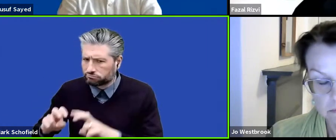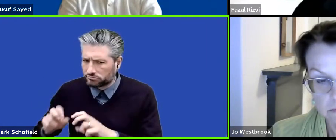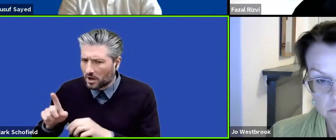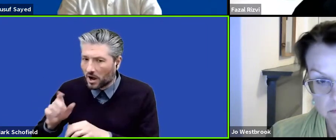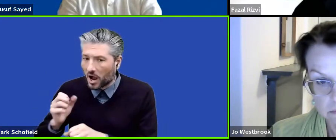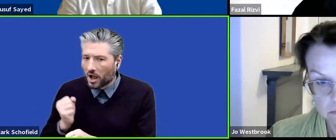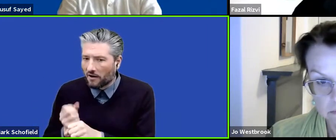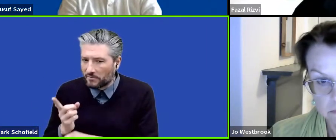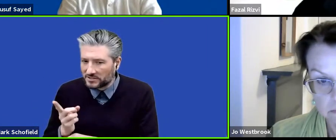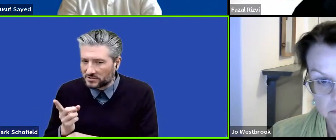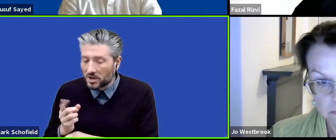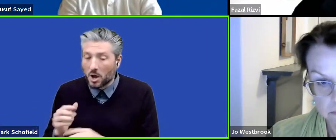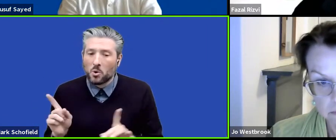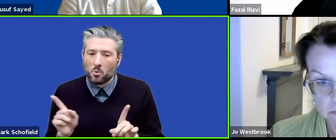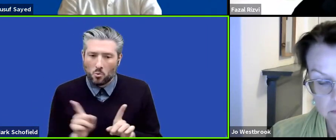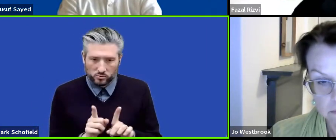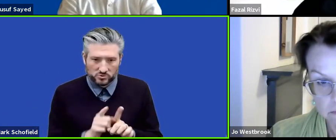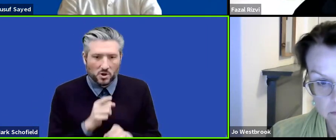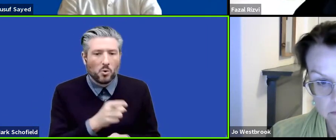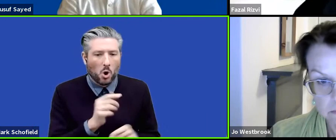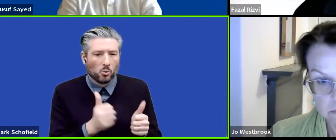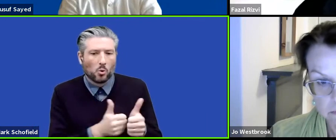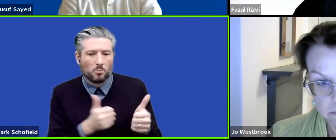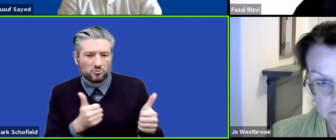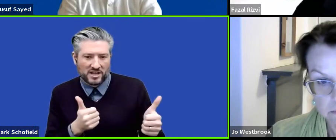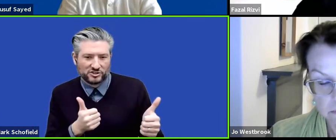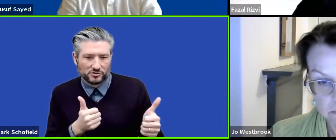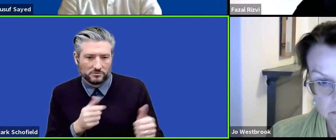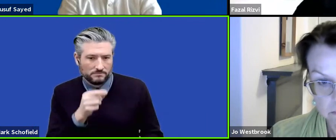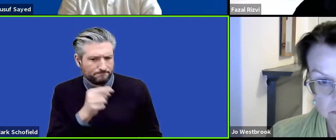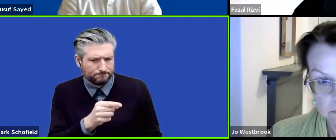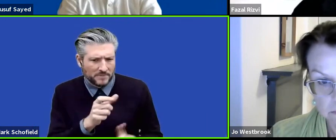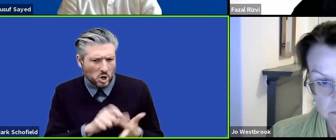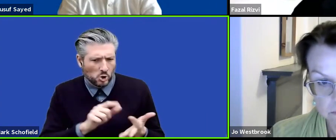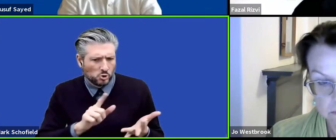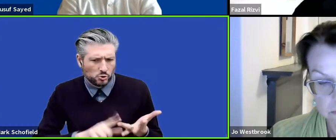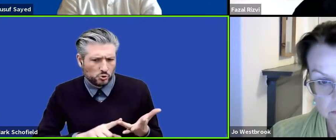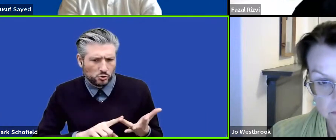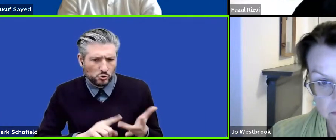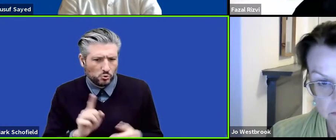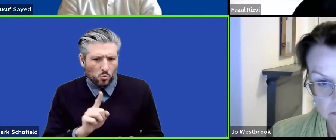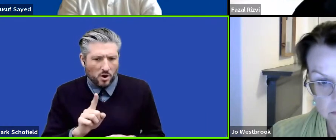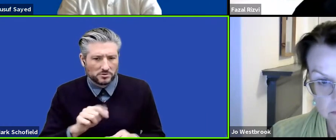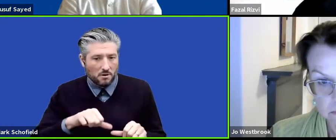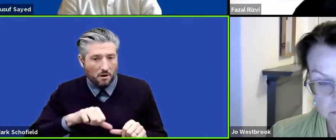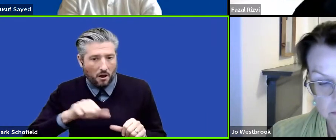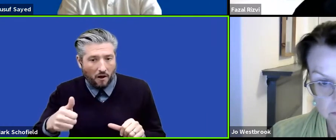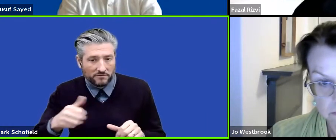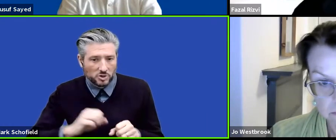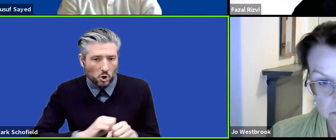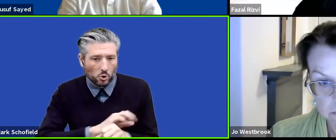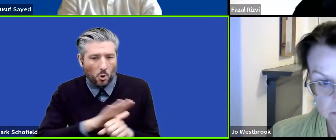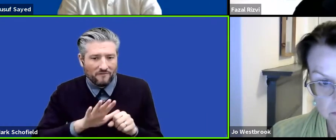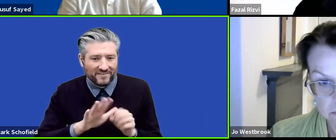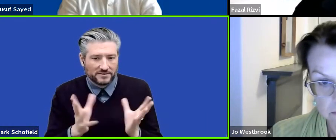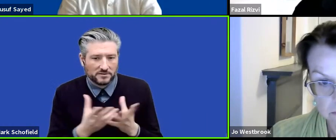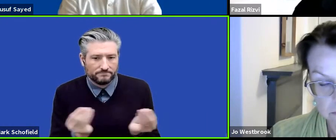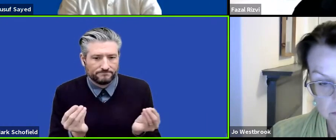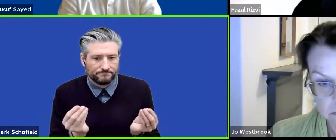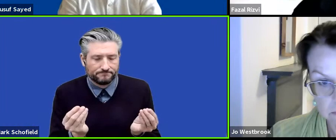and global education industry might do. And as a result, the policy is going to be a